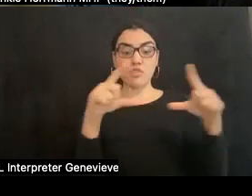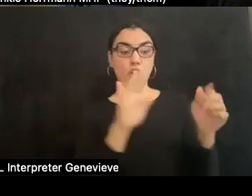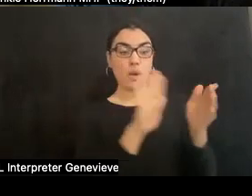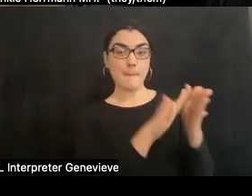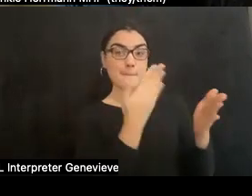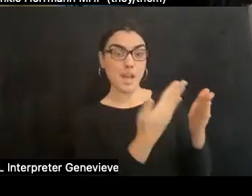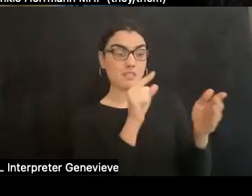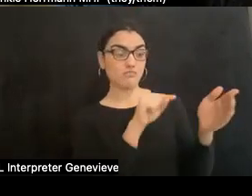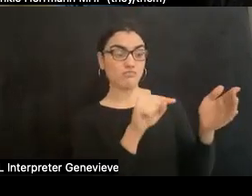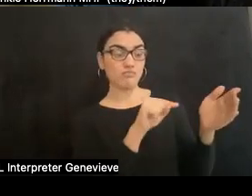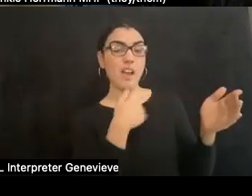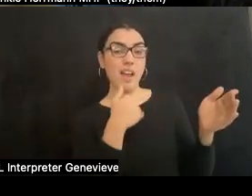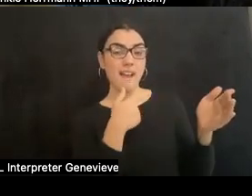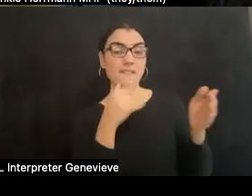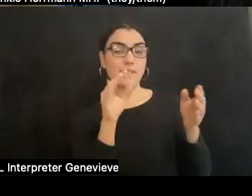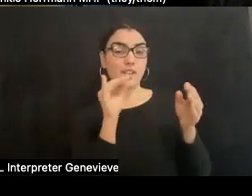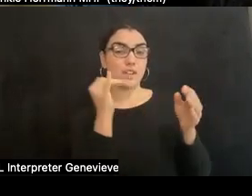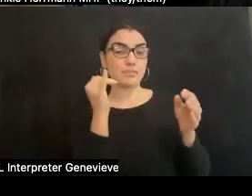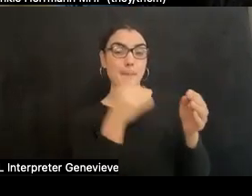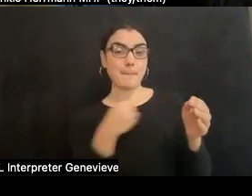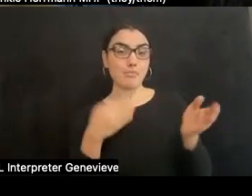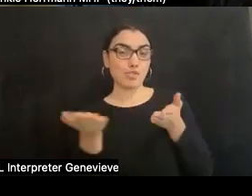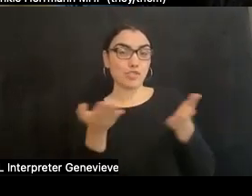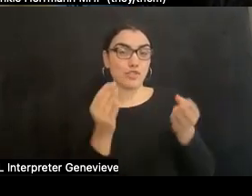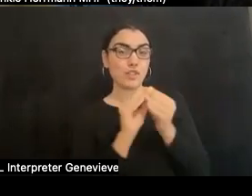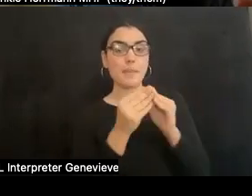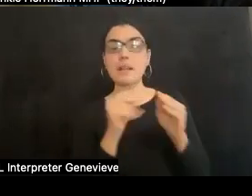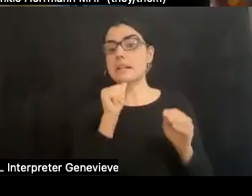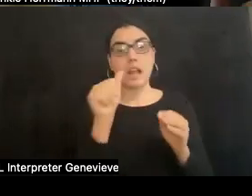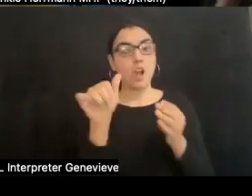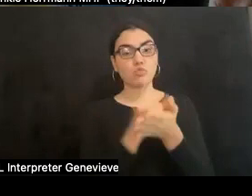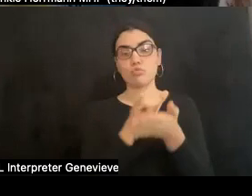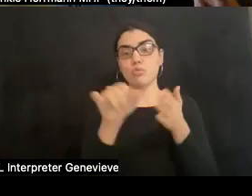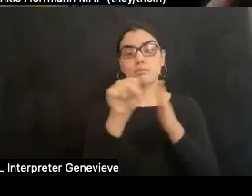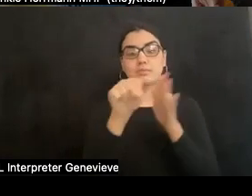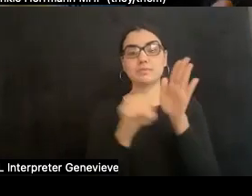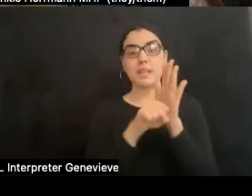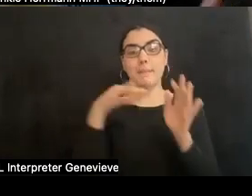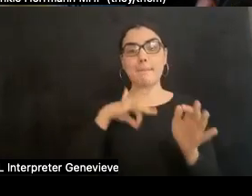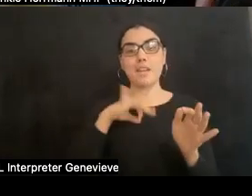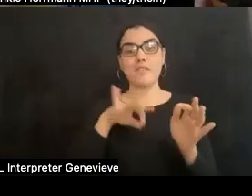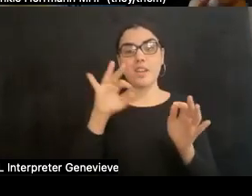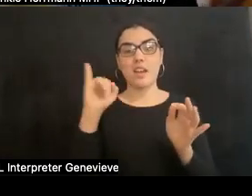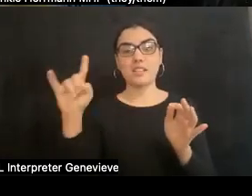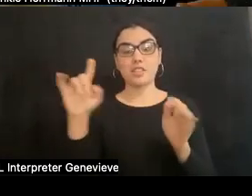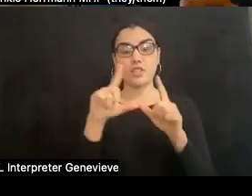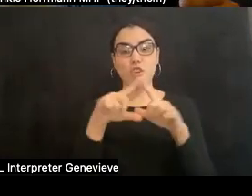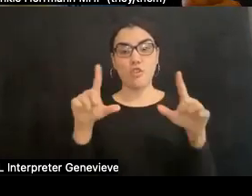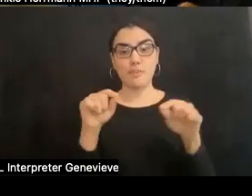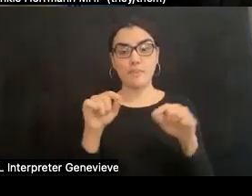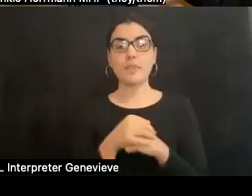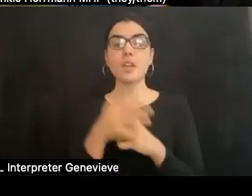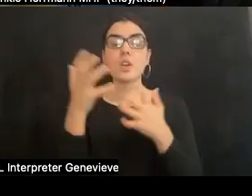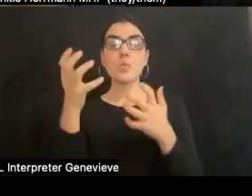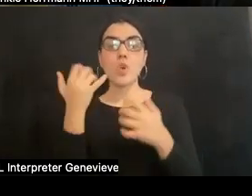number you want to call, not the New York State benefit ID card. So they're two different things. You'll want to call the managed care plan. They'll know who's